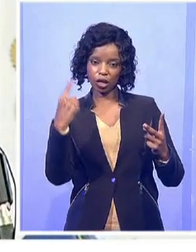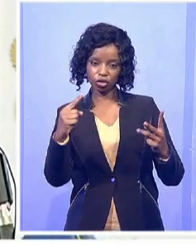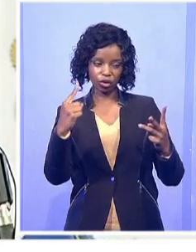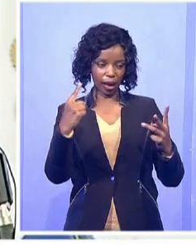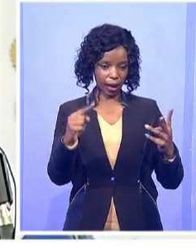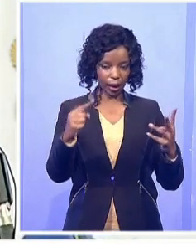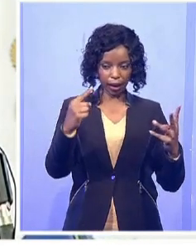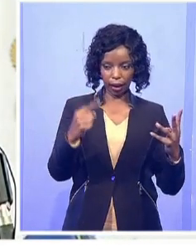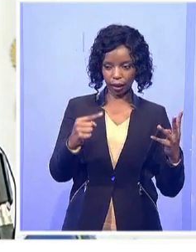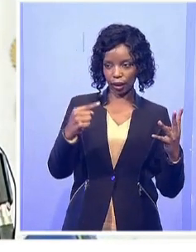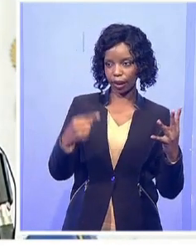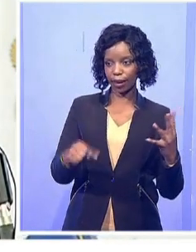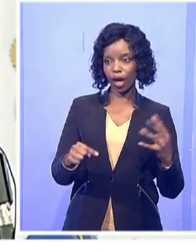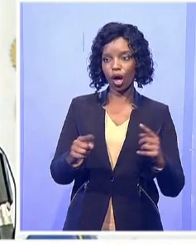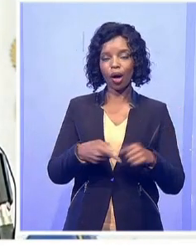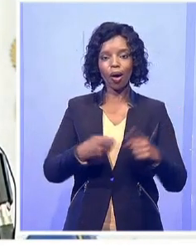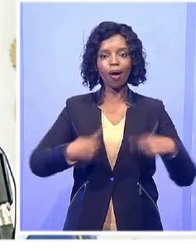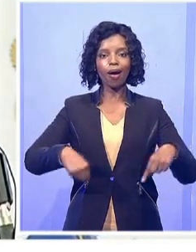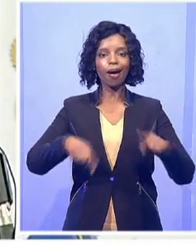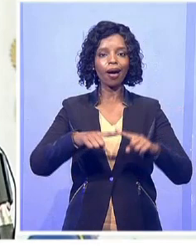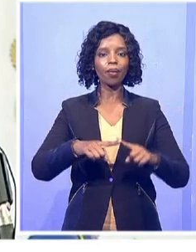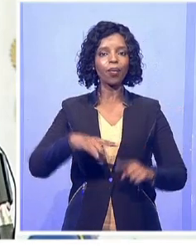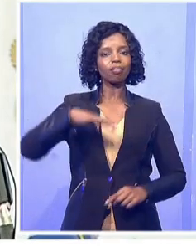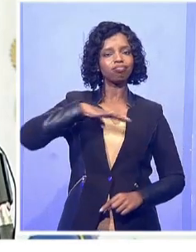our military veterans.